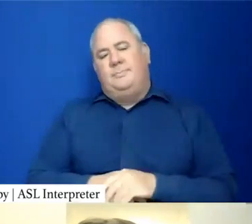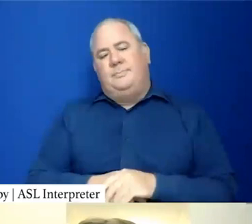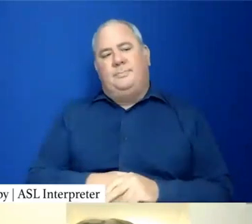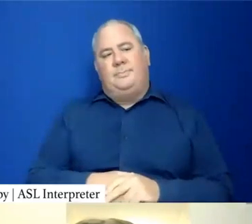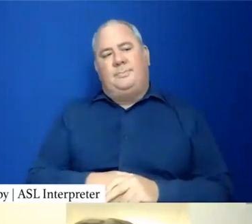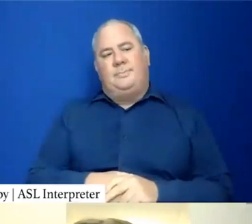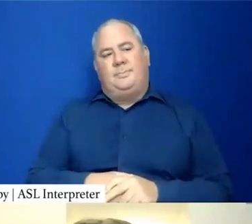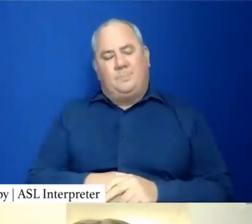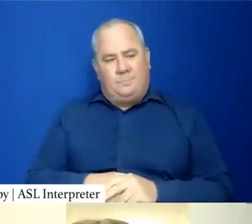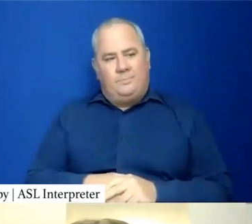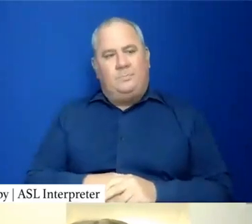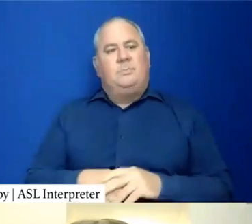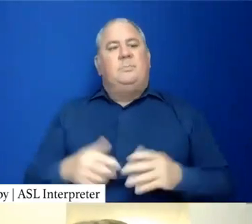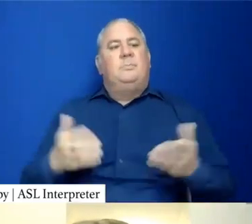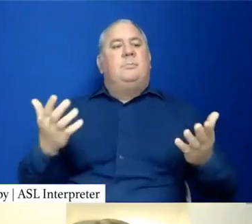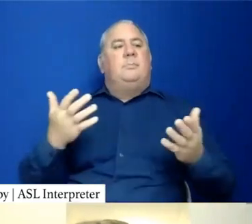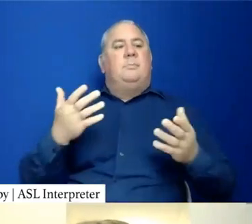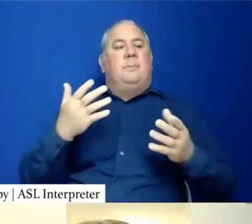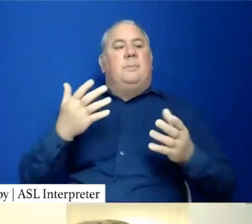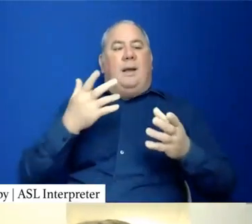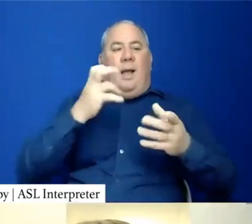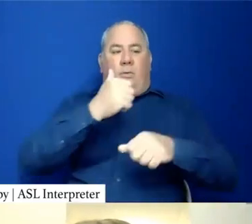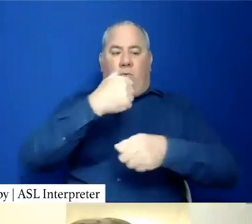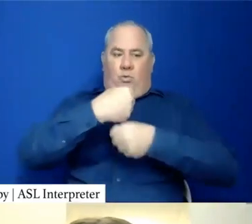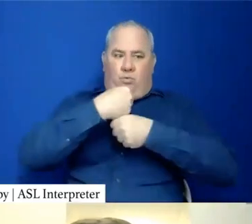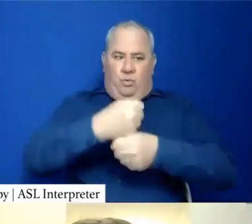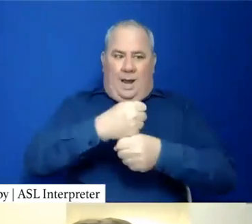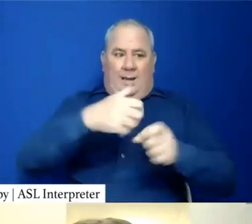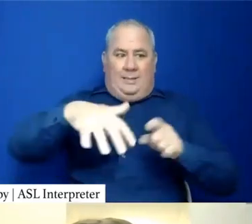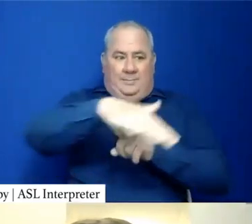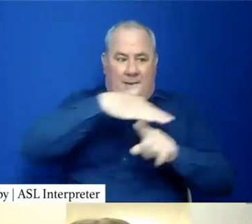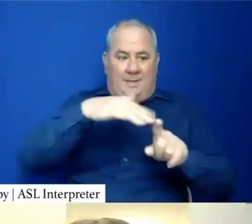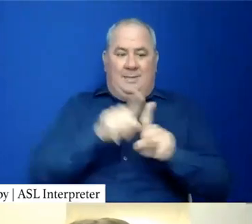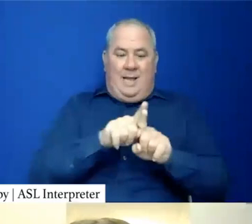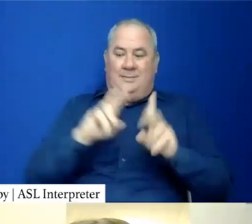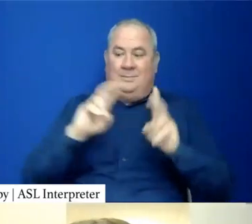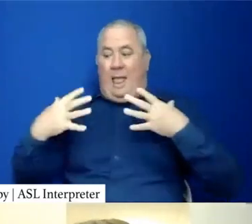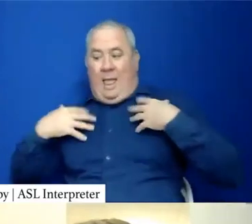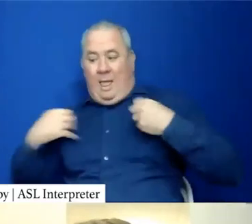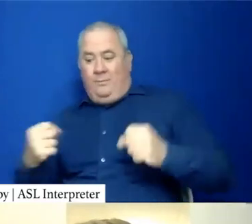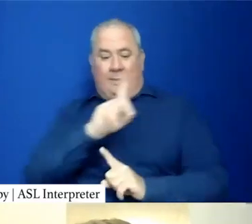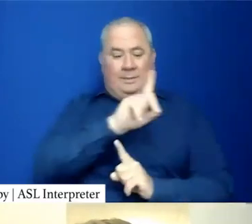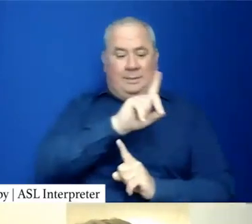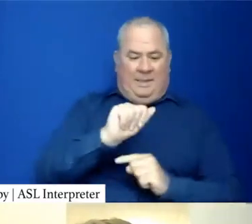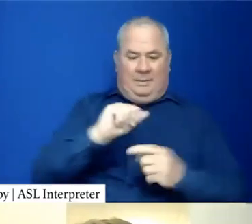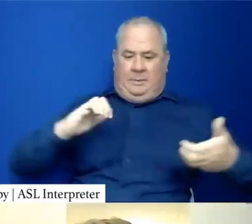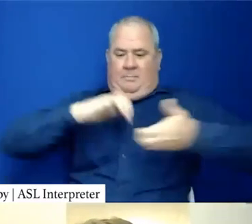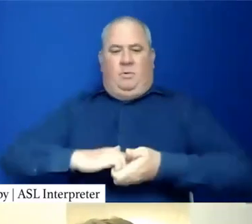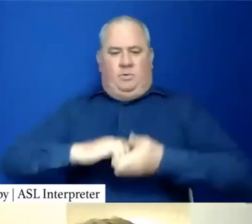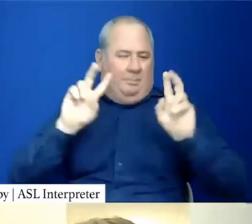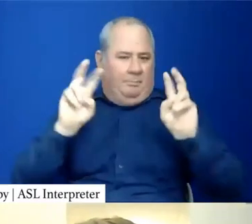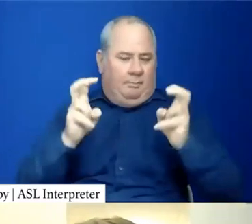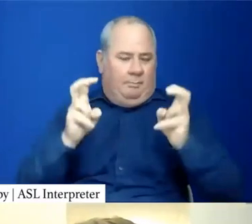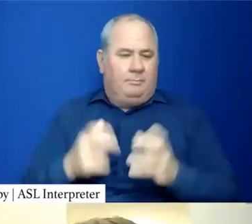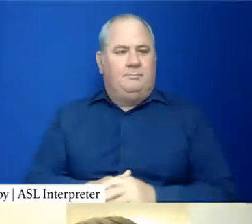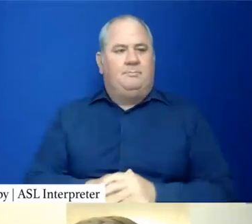that space as part of the Health and Disability Partnership actually then serves a lot of my colleagues well when dealing with other communities that